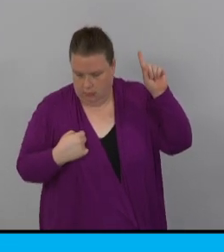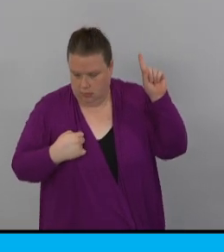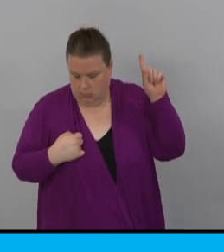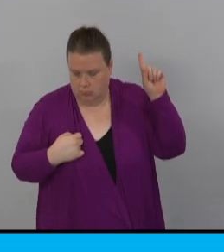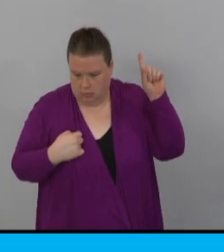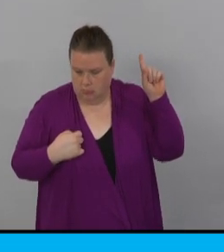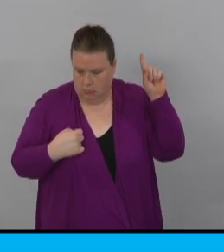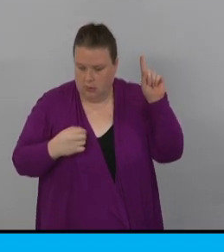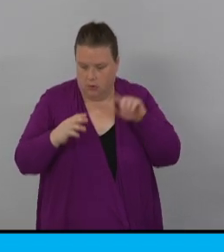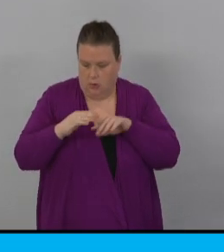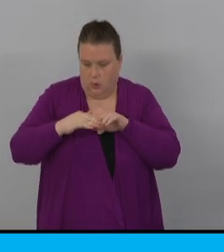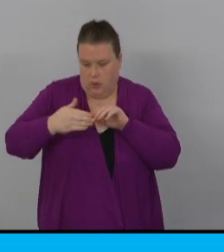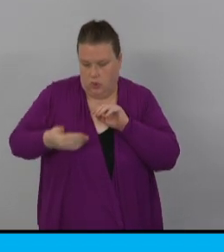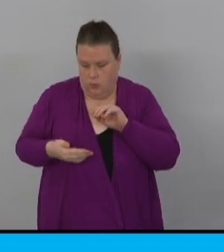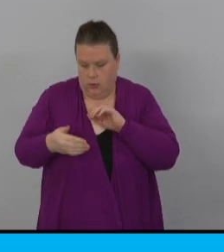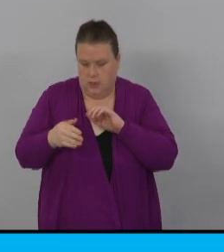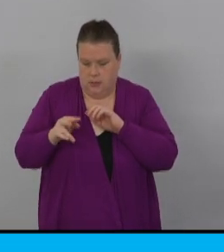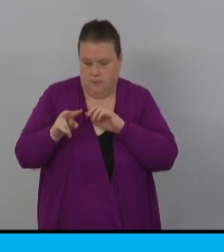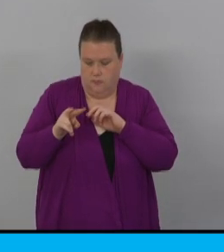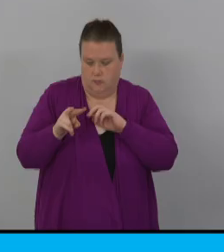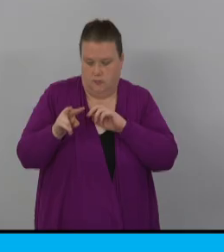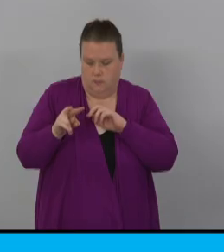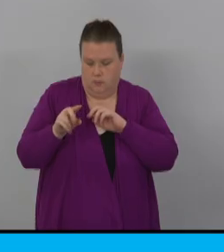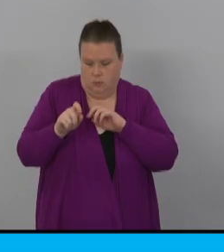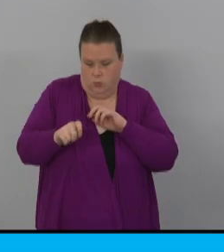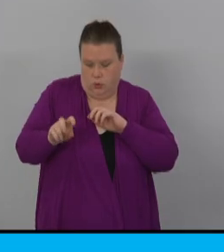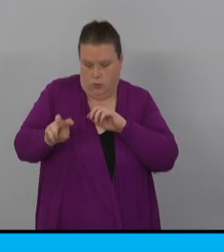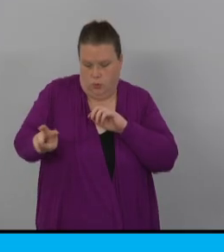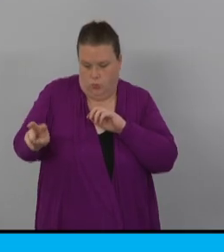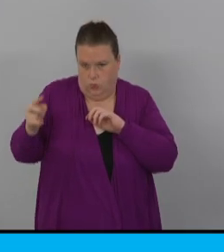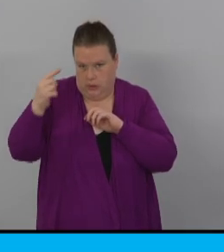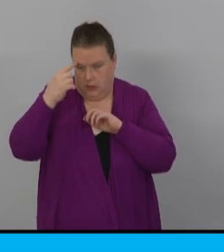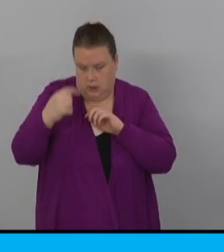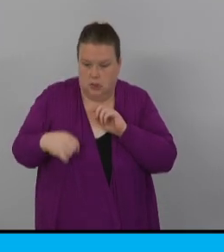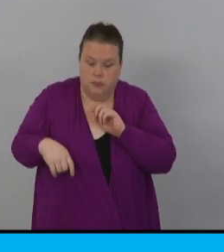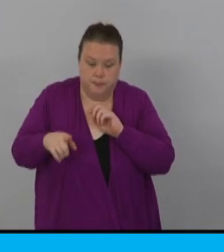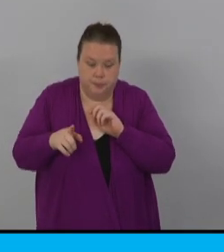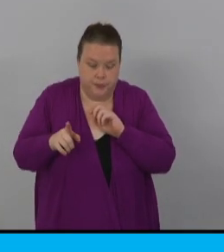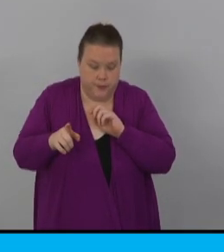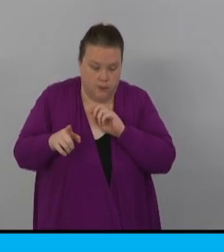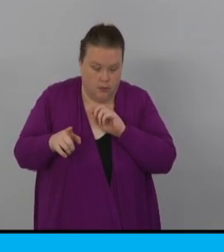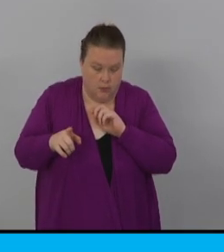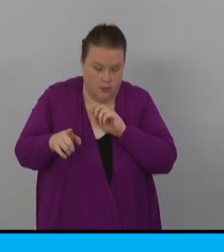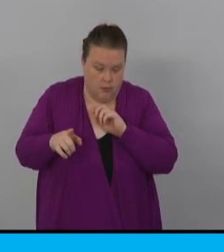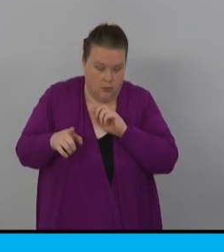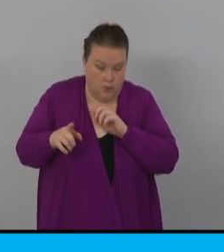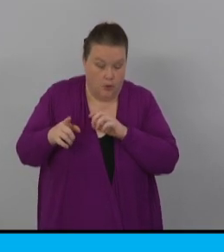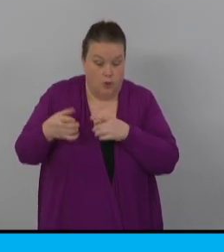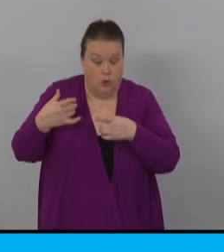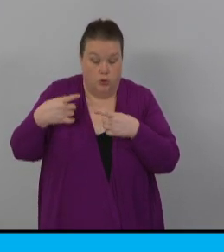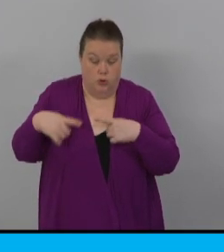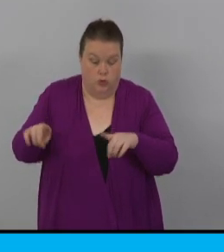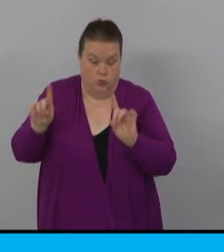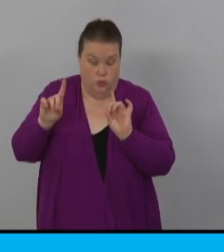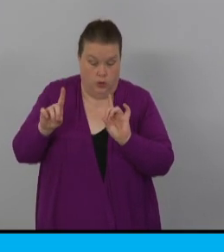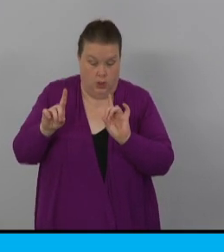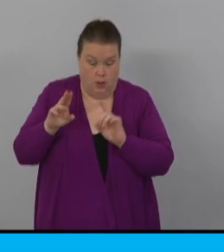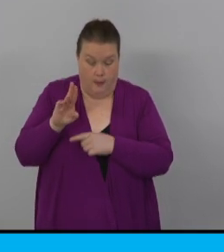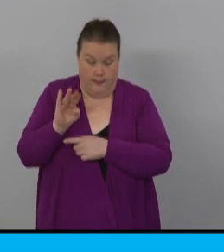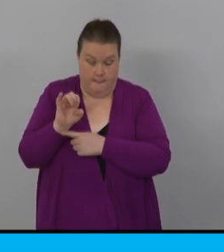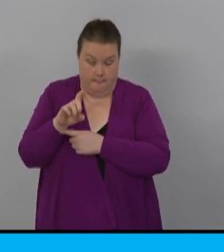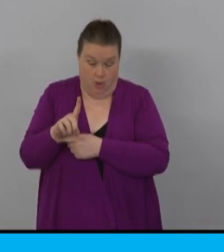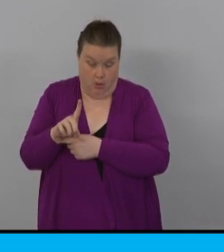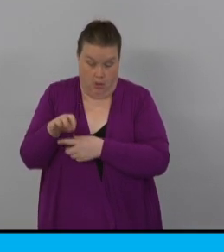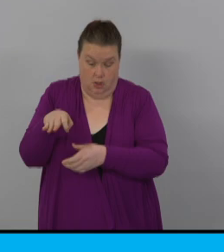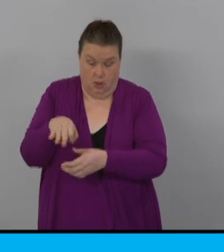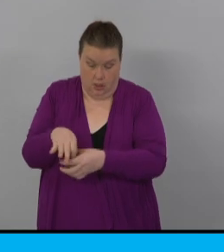Now, during the bond election, I do have a note there that during the bond election, we estimated that rate would be 32 cents. But because